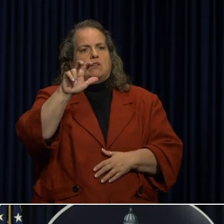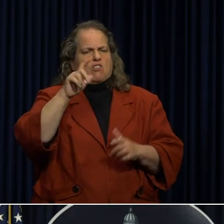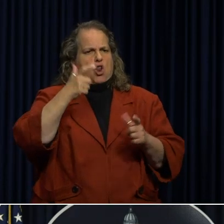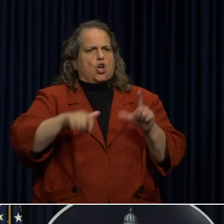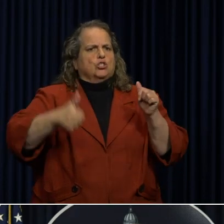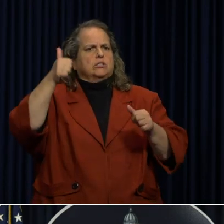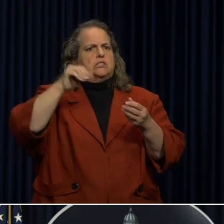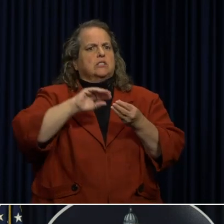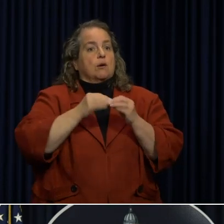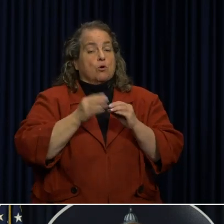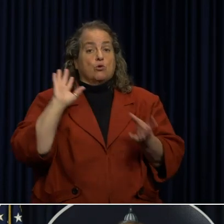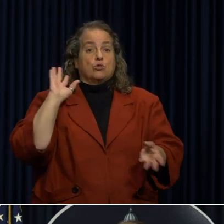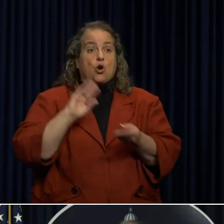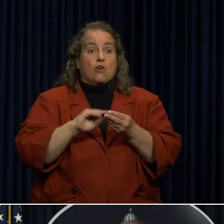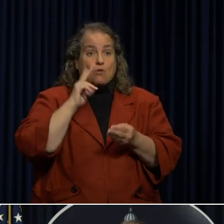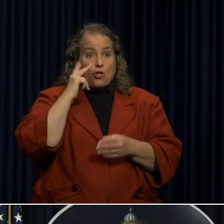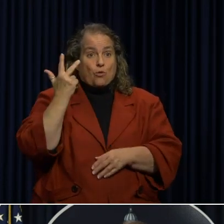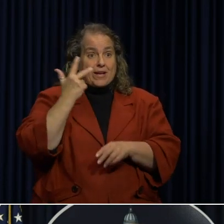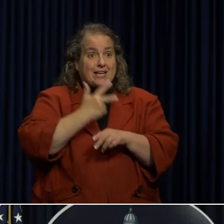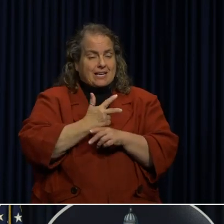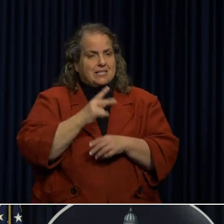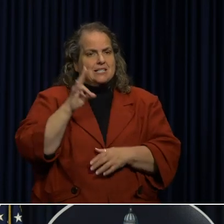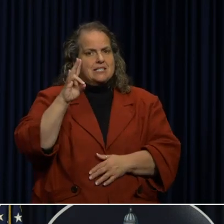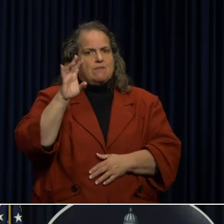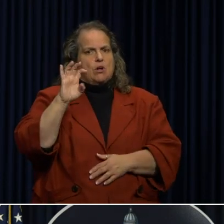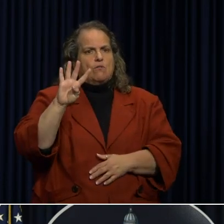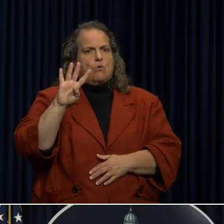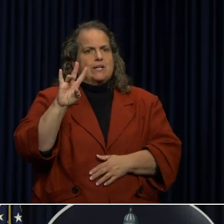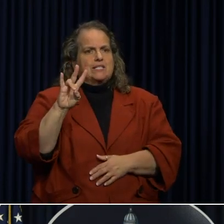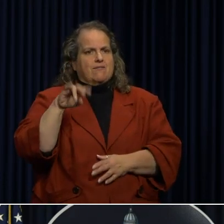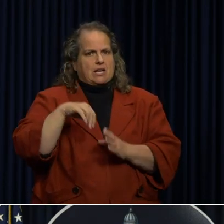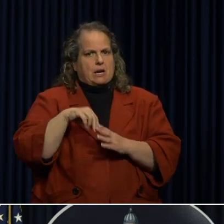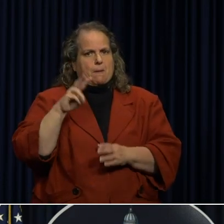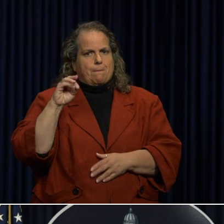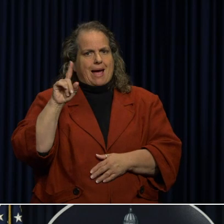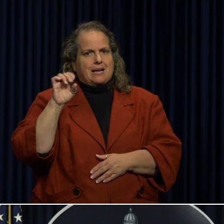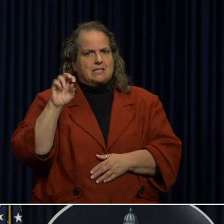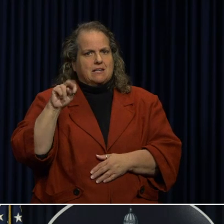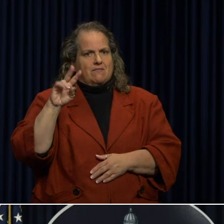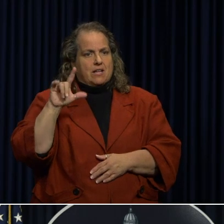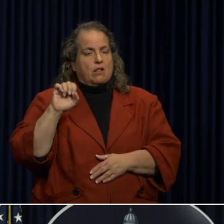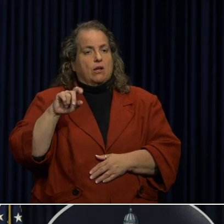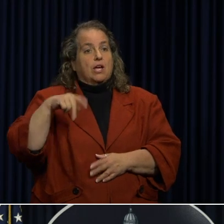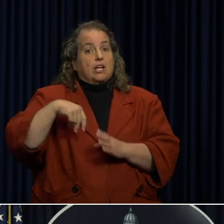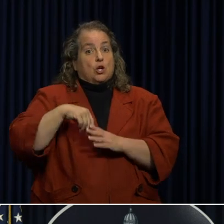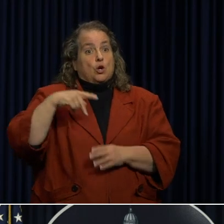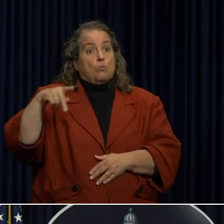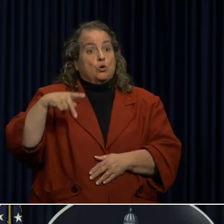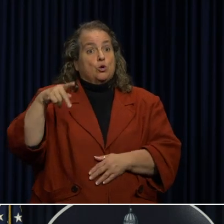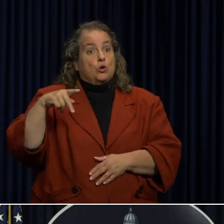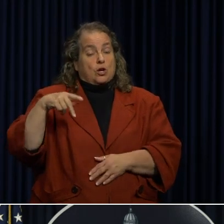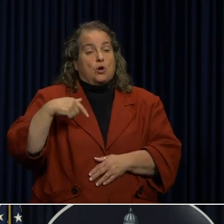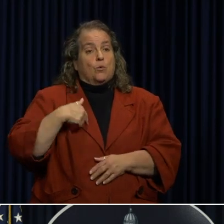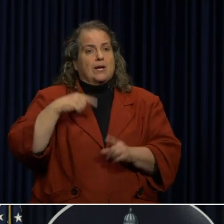total for their 3 days will be 747. In Paducah, we tested